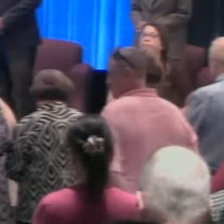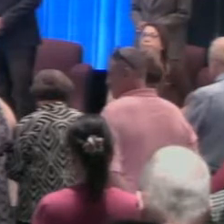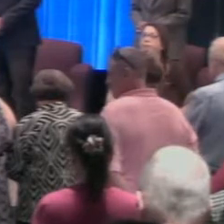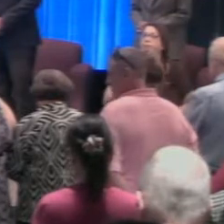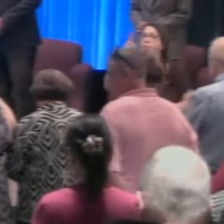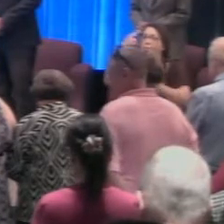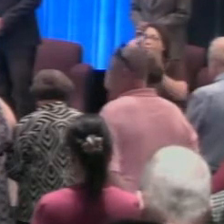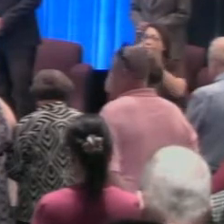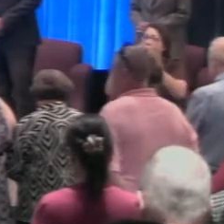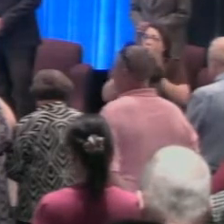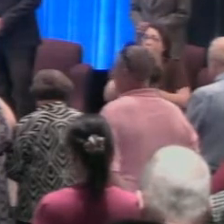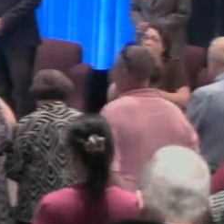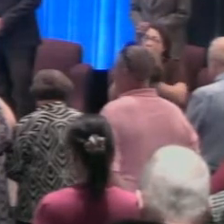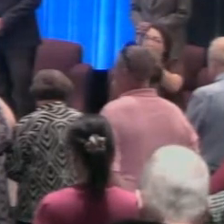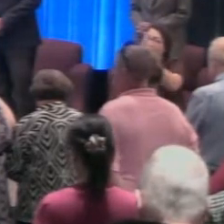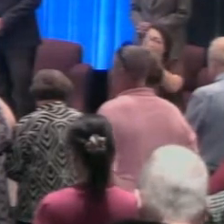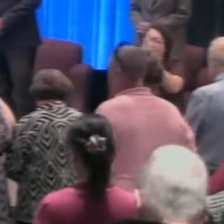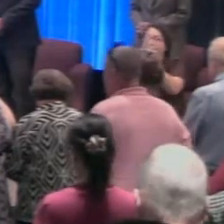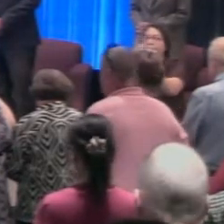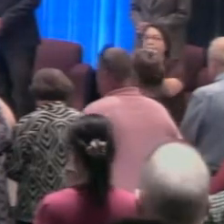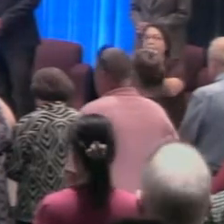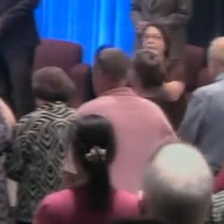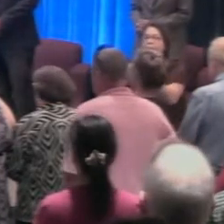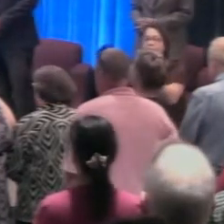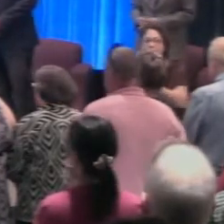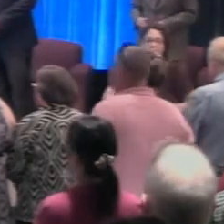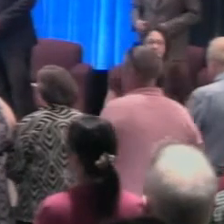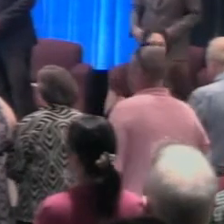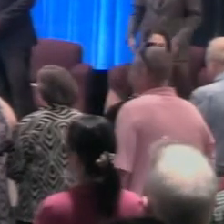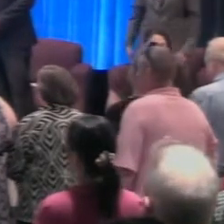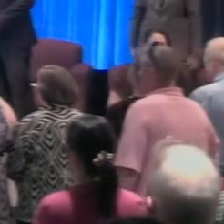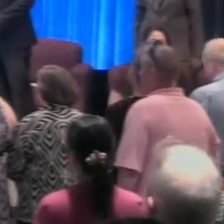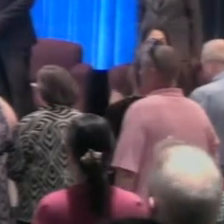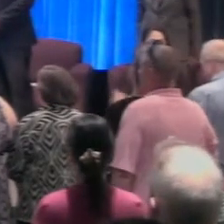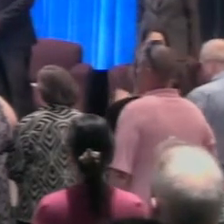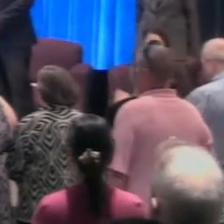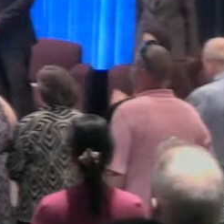we pray. Amen.